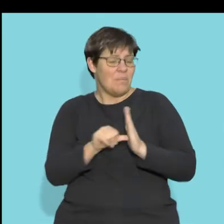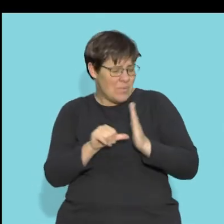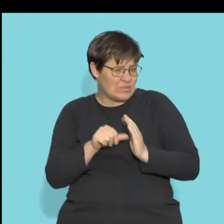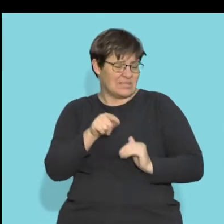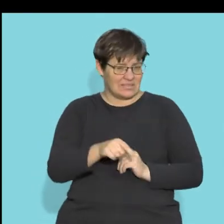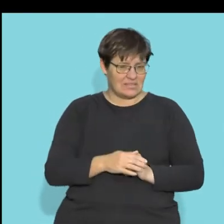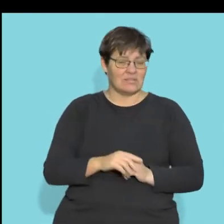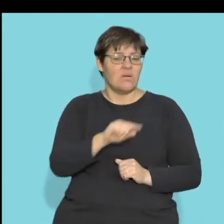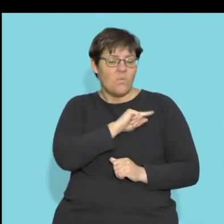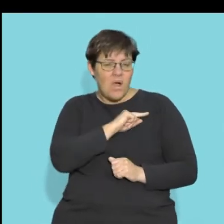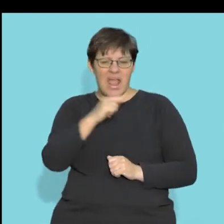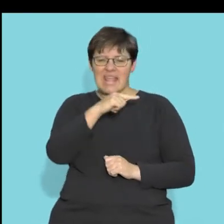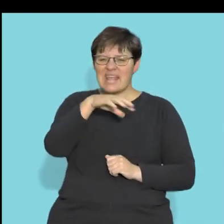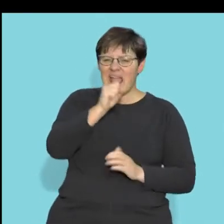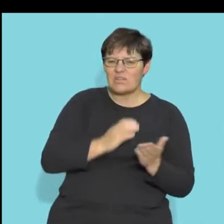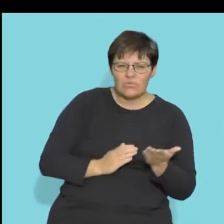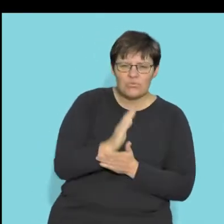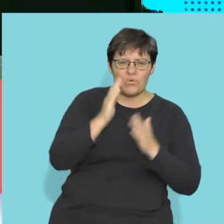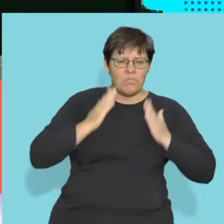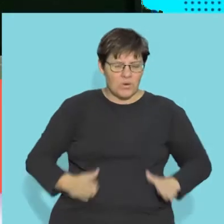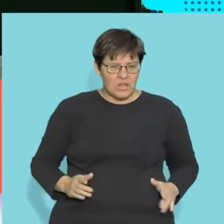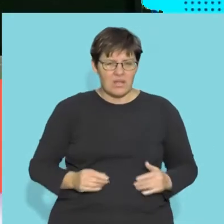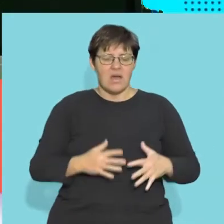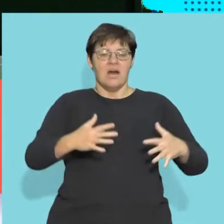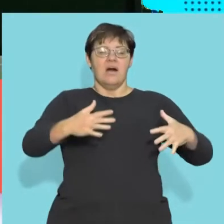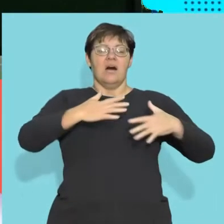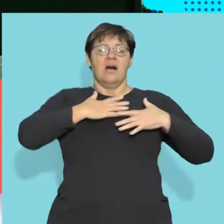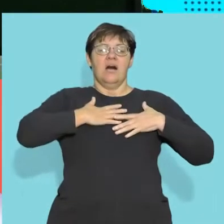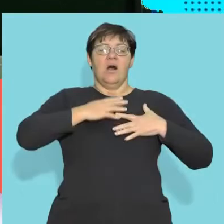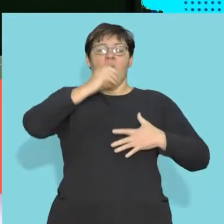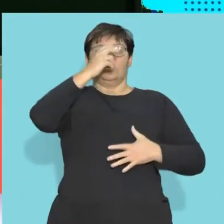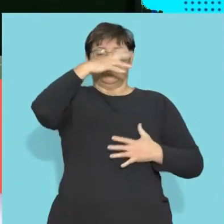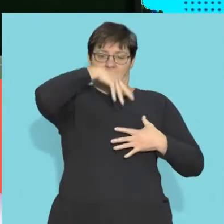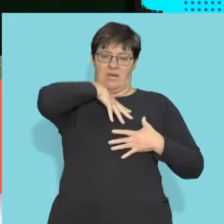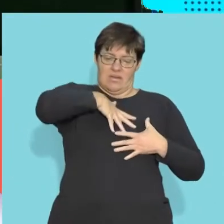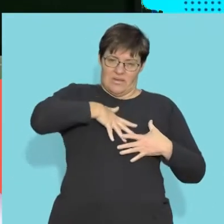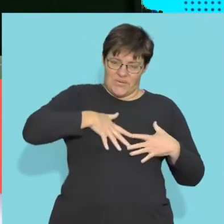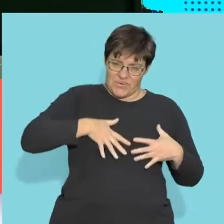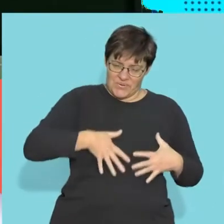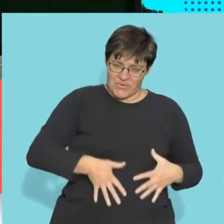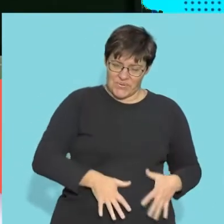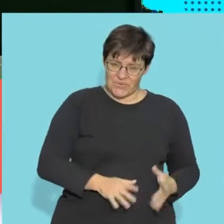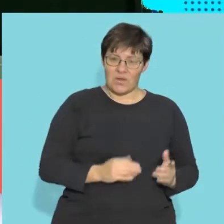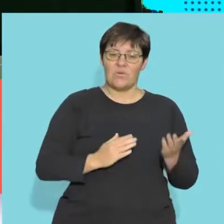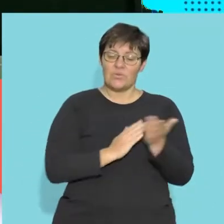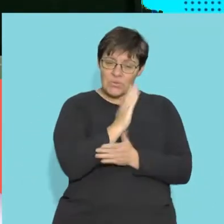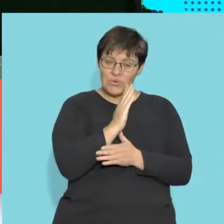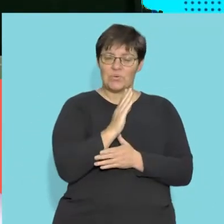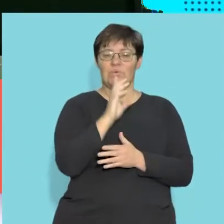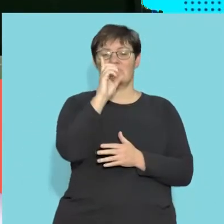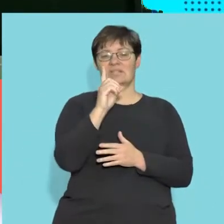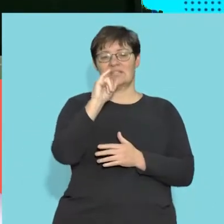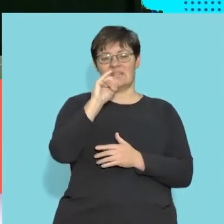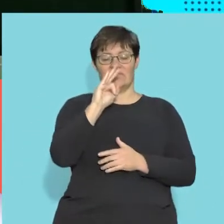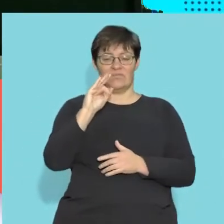and that's how gases are going to move through my body. When I breathe in, oxygen is going to move via diffusion